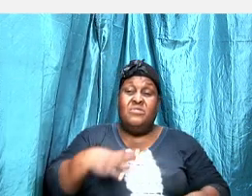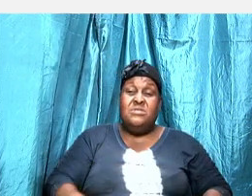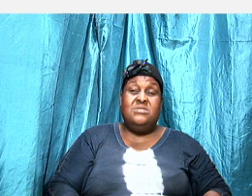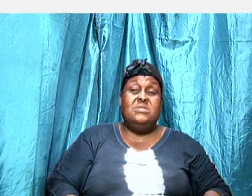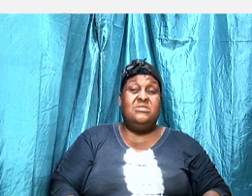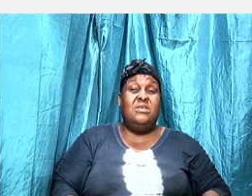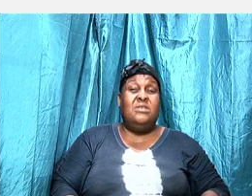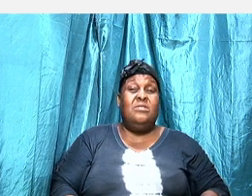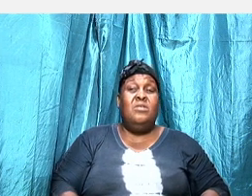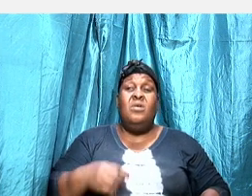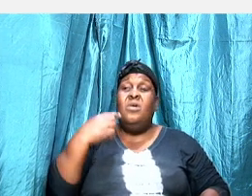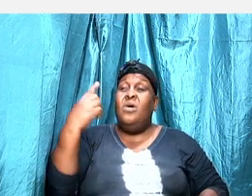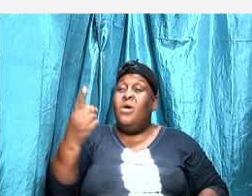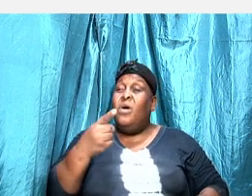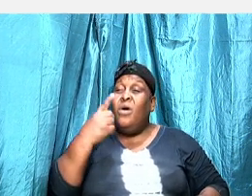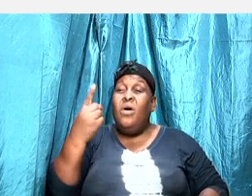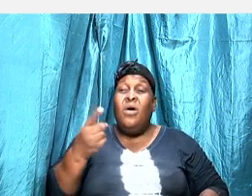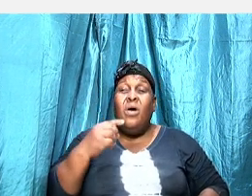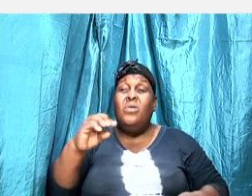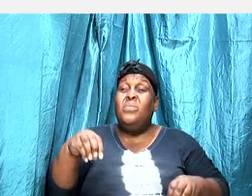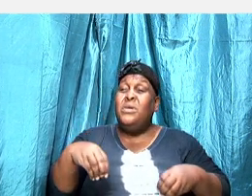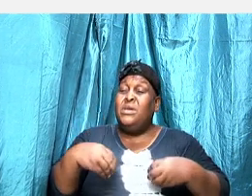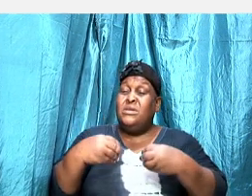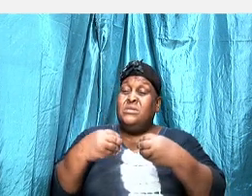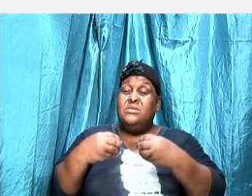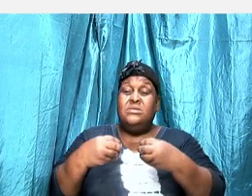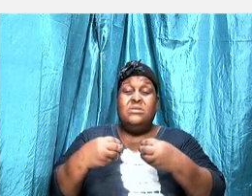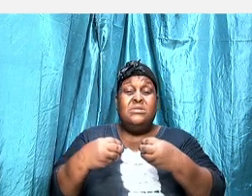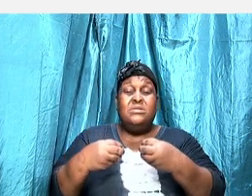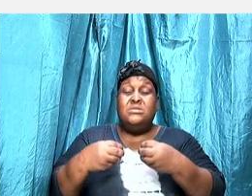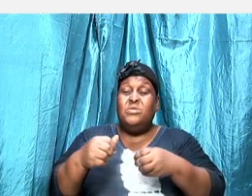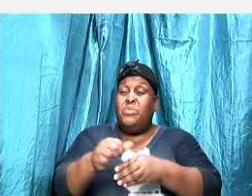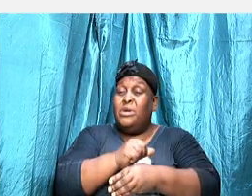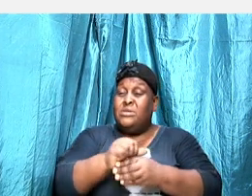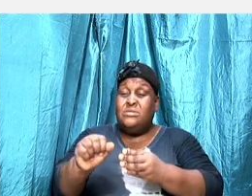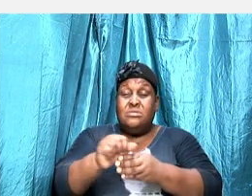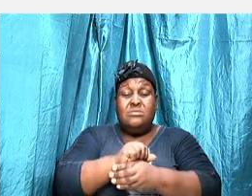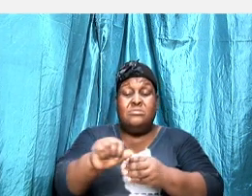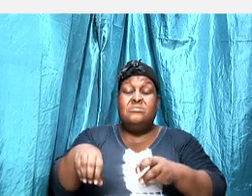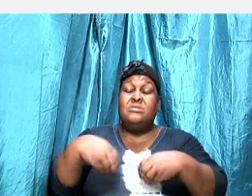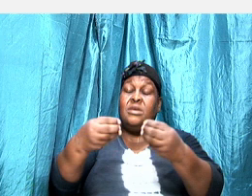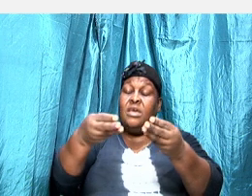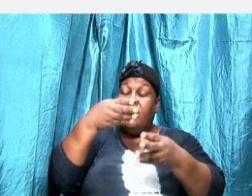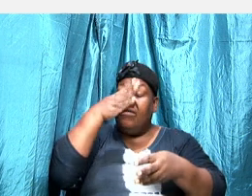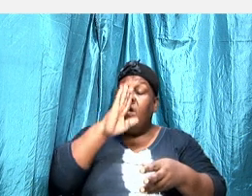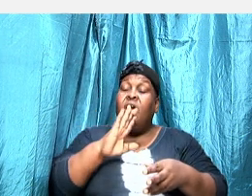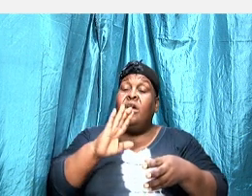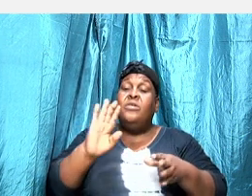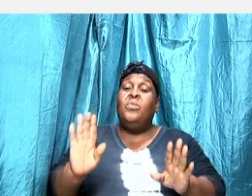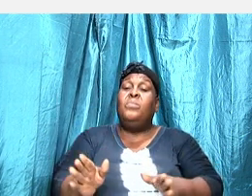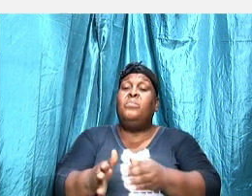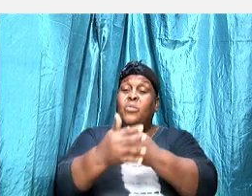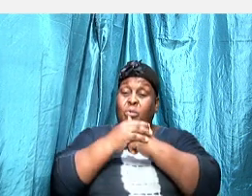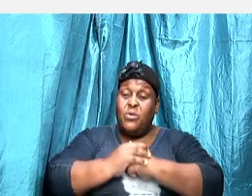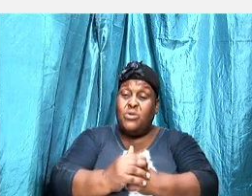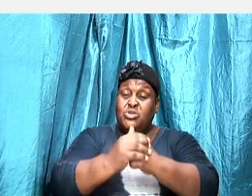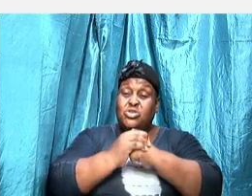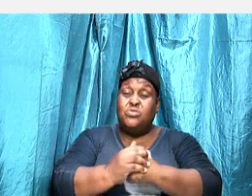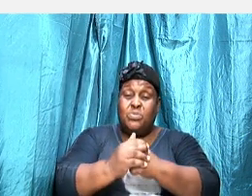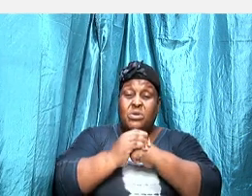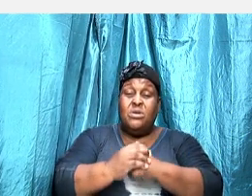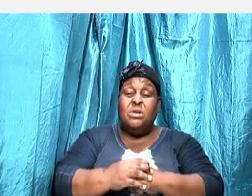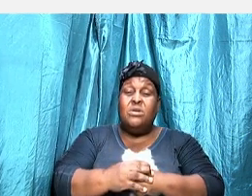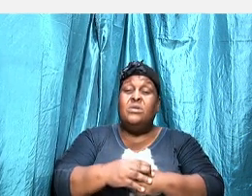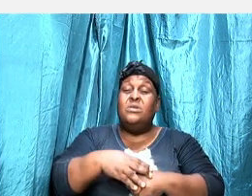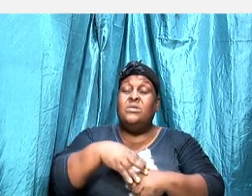and give God the praise and the honor that is due unto his name. And yes, I